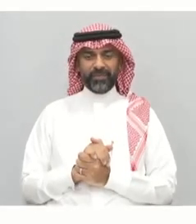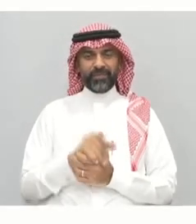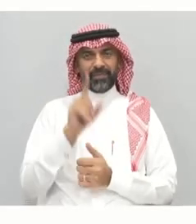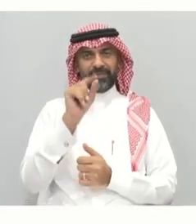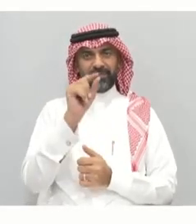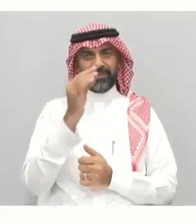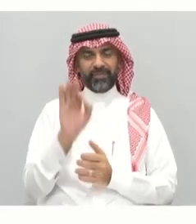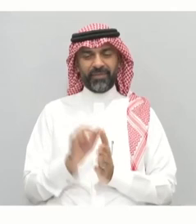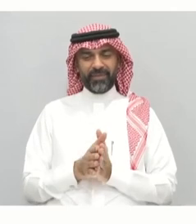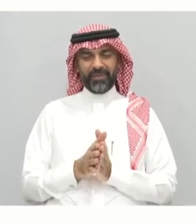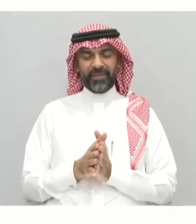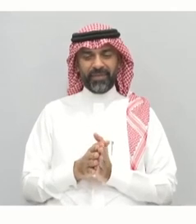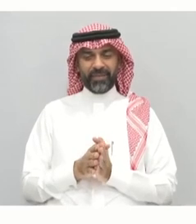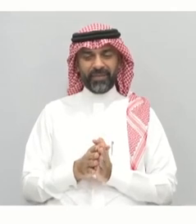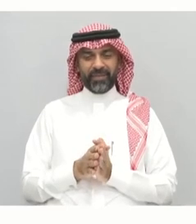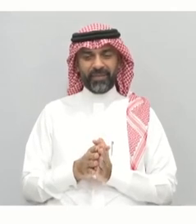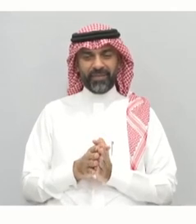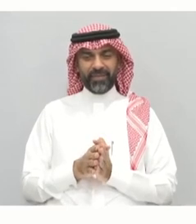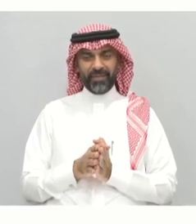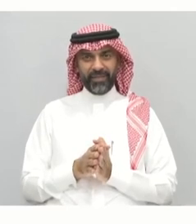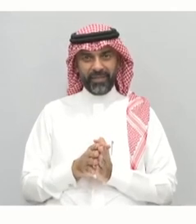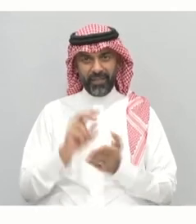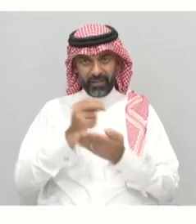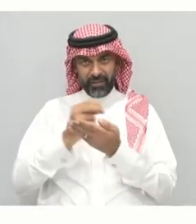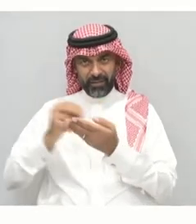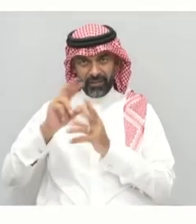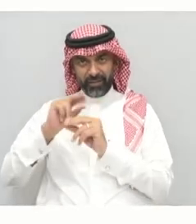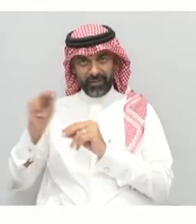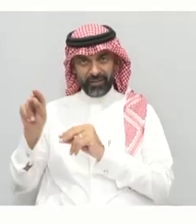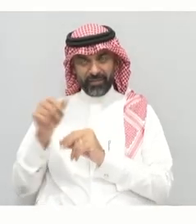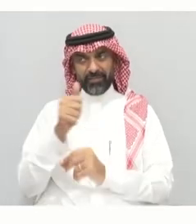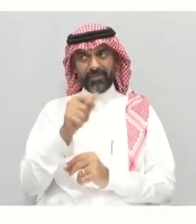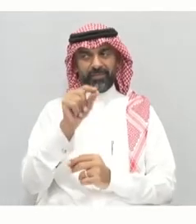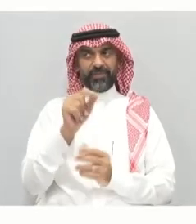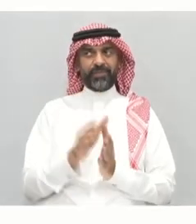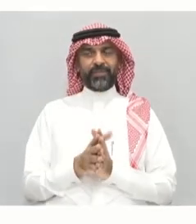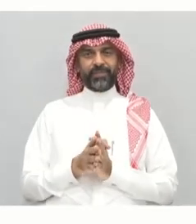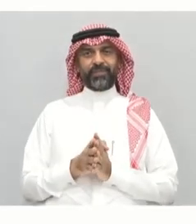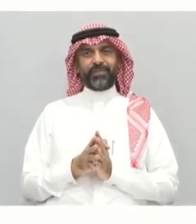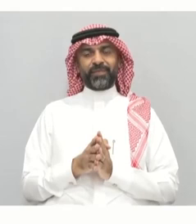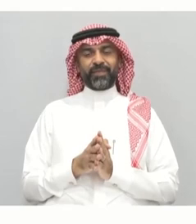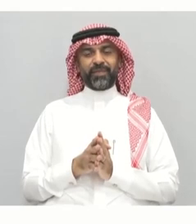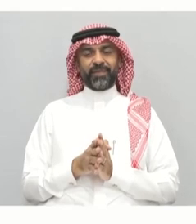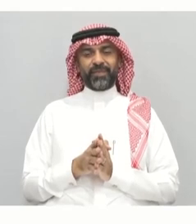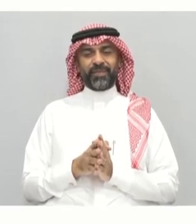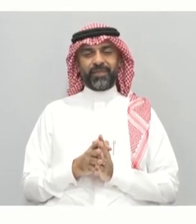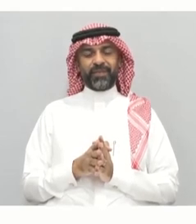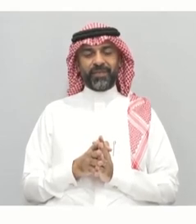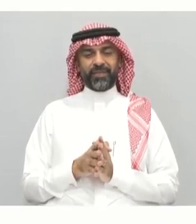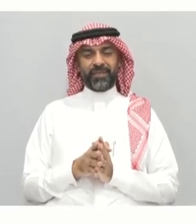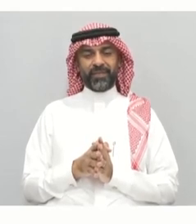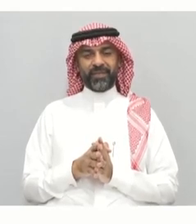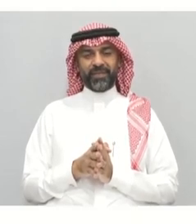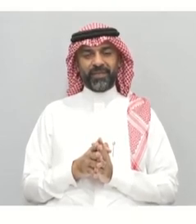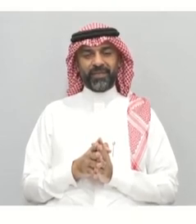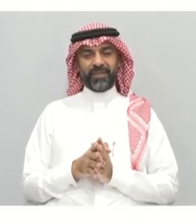Perfect. Excellent. Okay, well done. Check your answers, please. Okay, well done. Excellent. Okay.